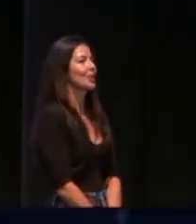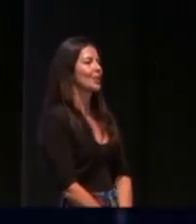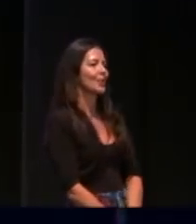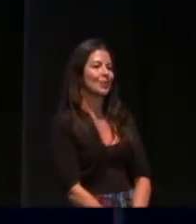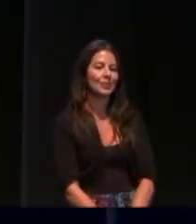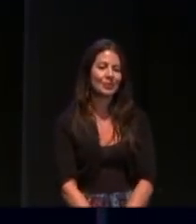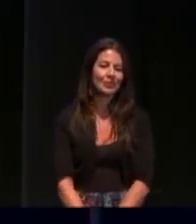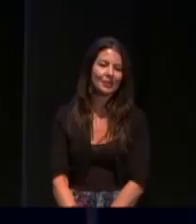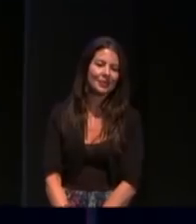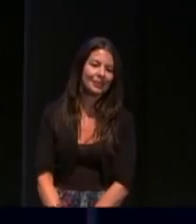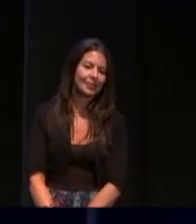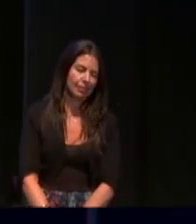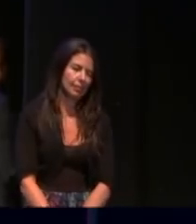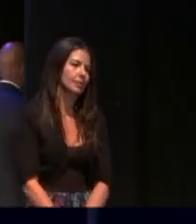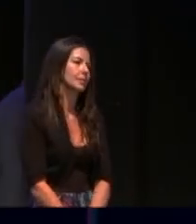Woo-wee.